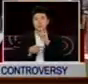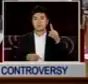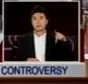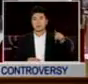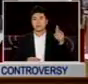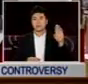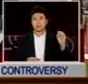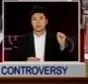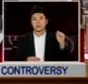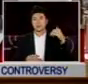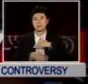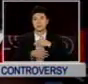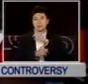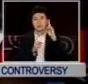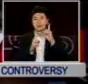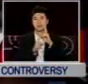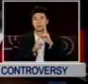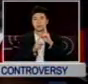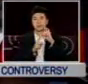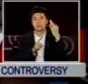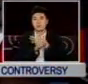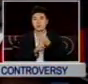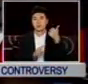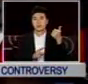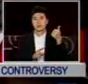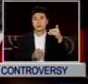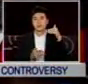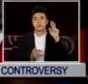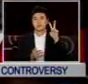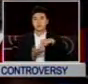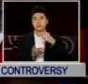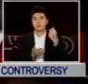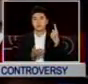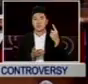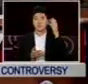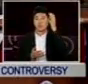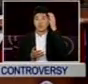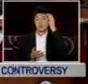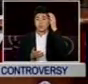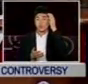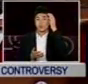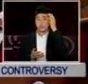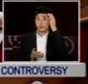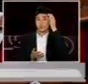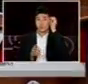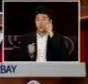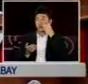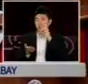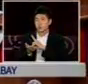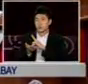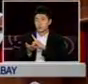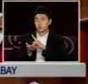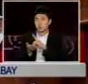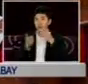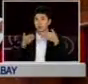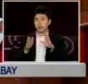Bank Katipunan dated February 10, 2012. Your Honor, please, may we request that the document be, that we